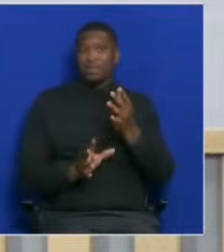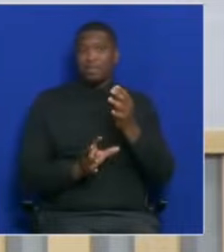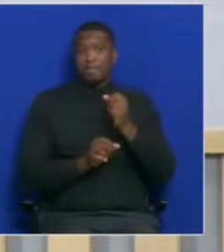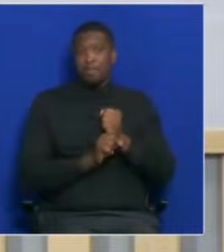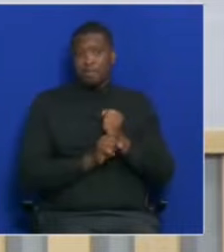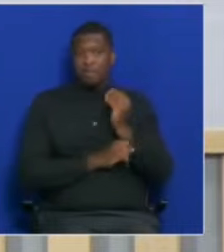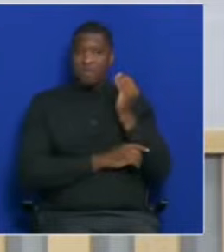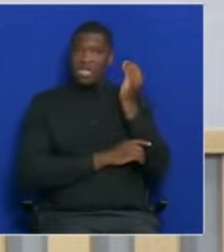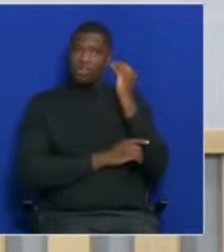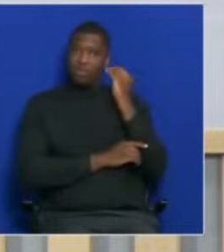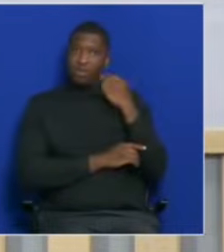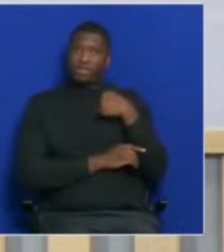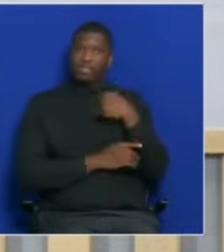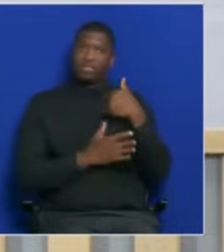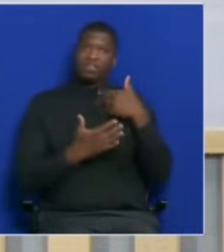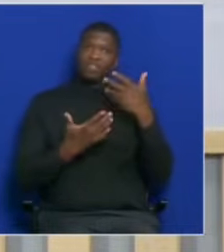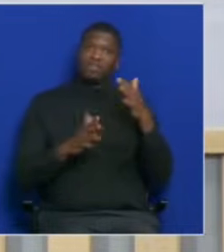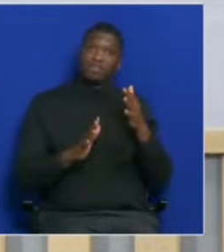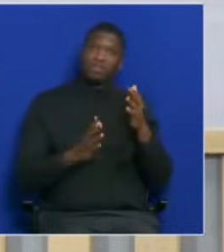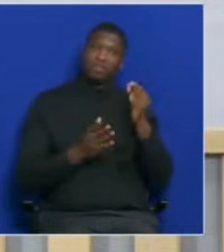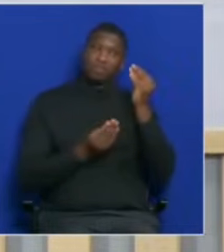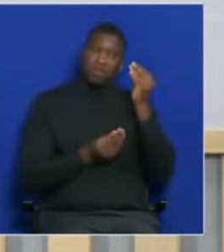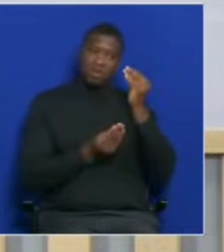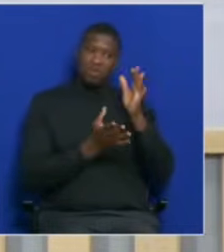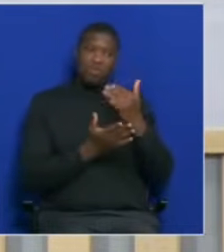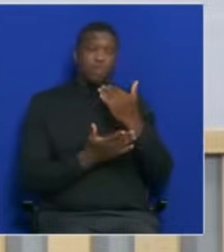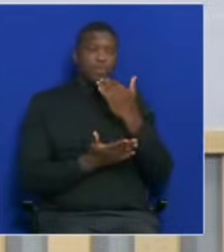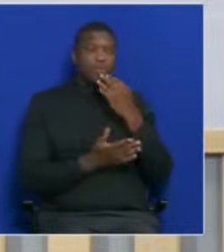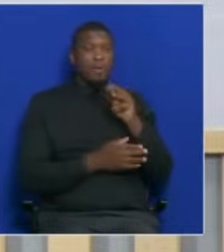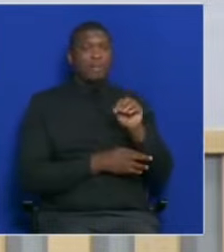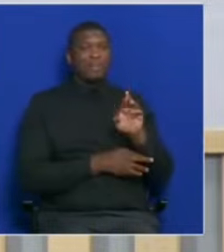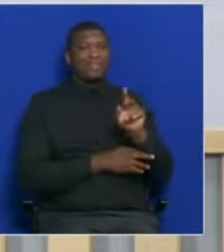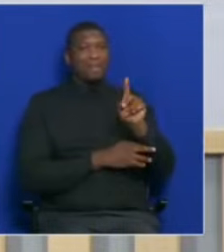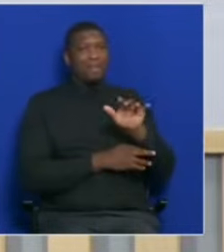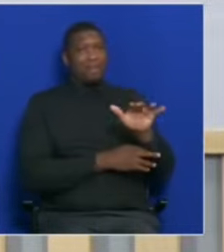something to Mr. Binang. But